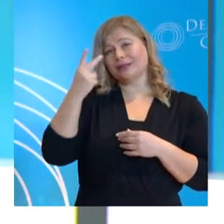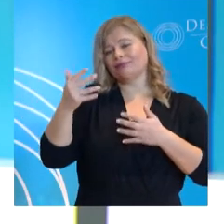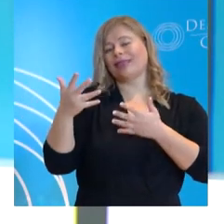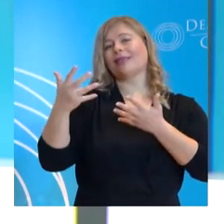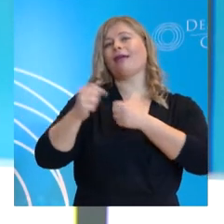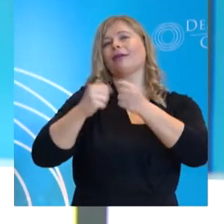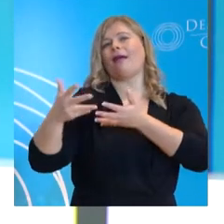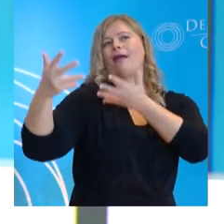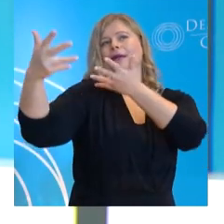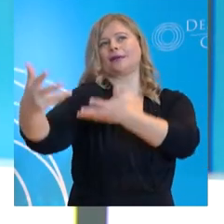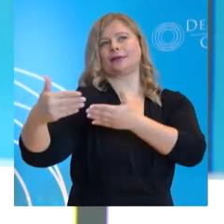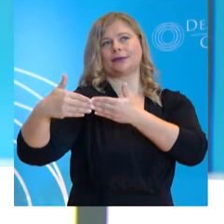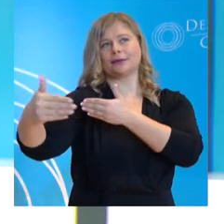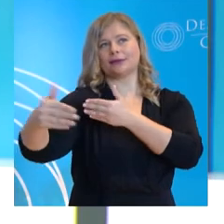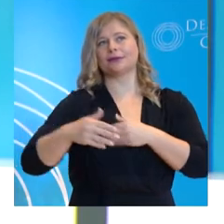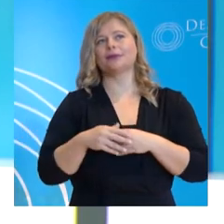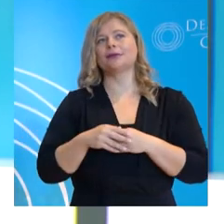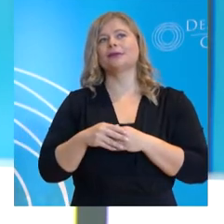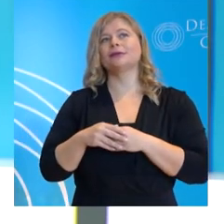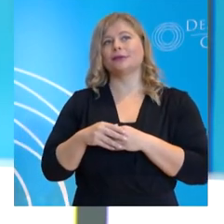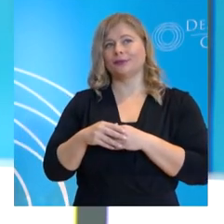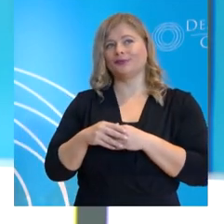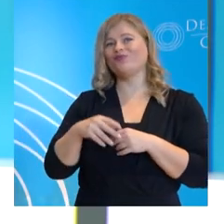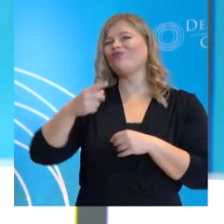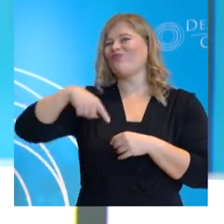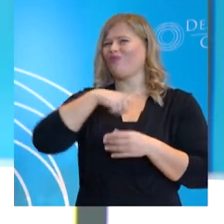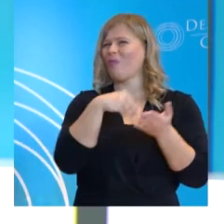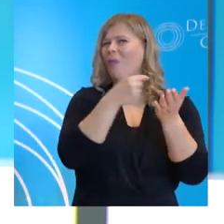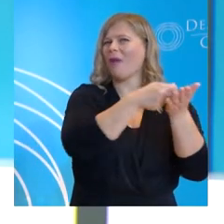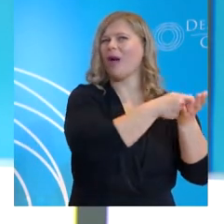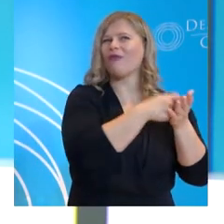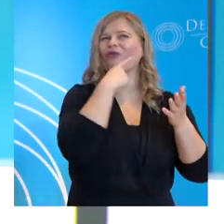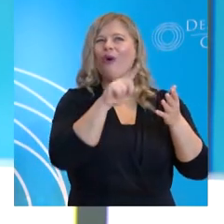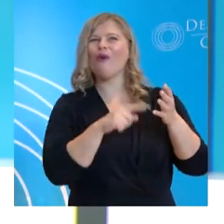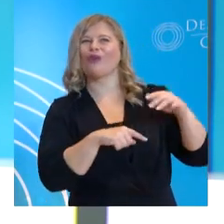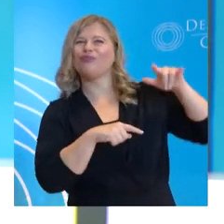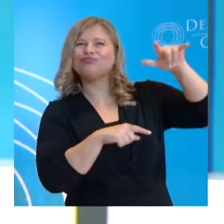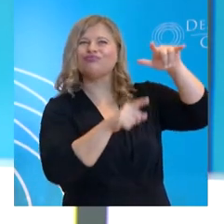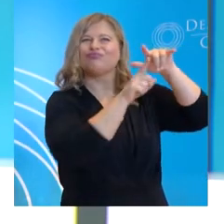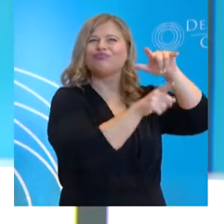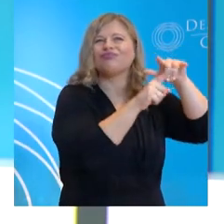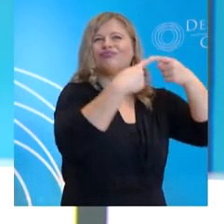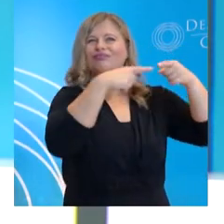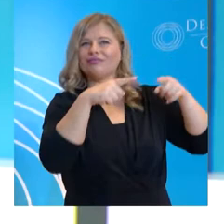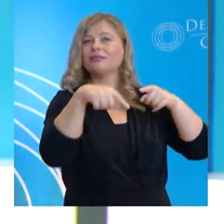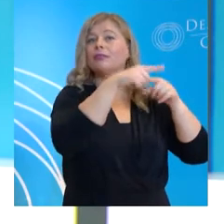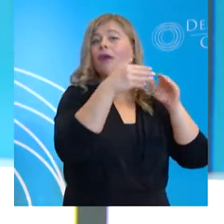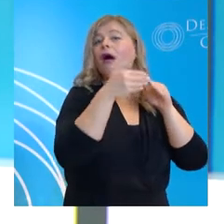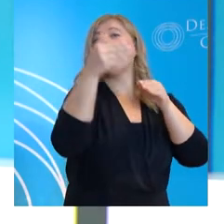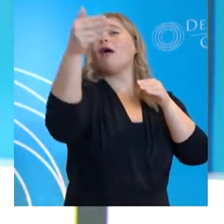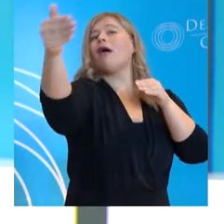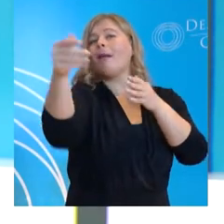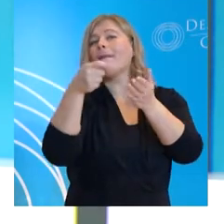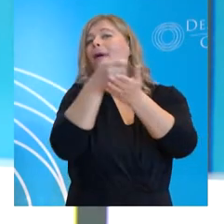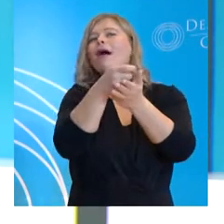with our fiscal commitments, and that these investments are not at the expense of our other priorities. You're very